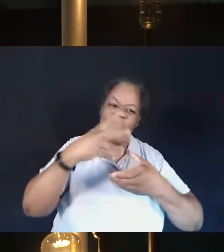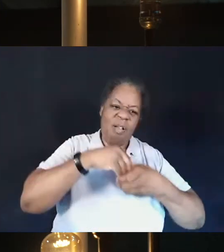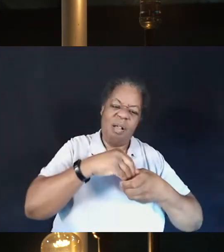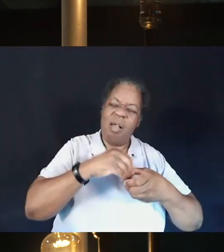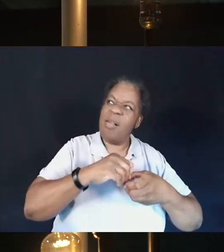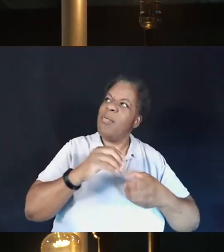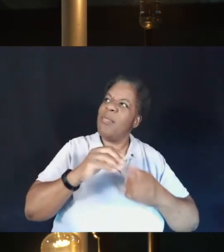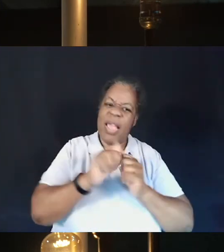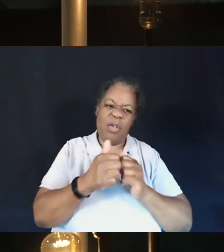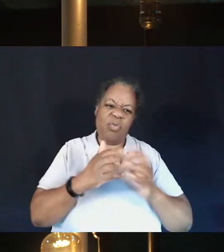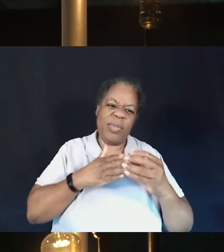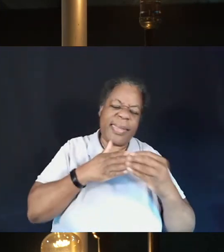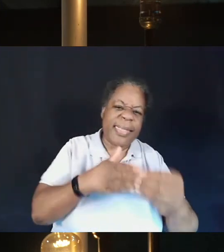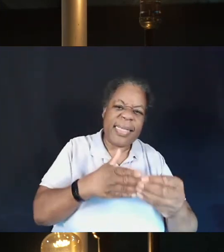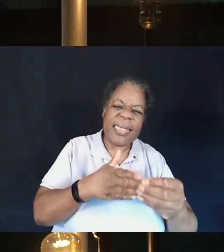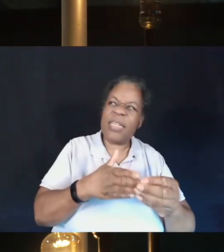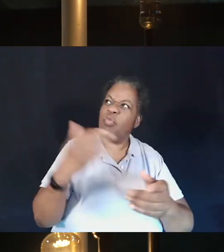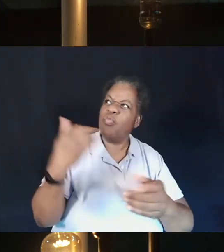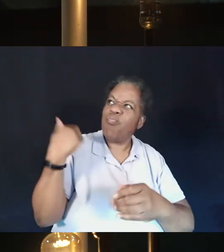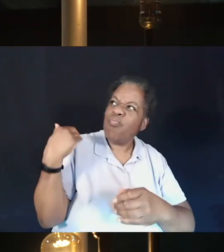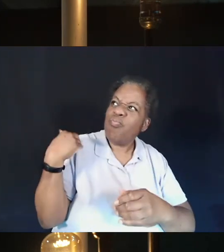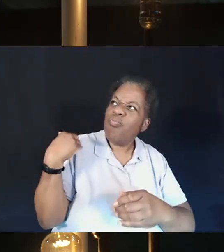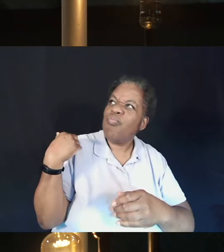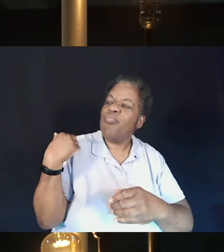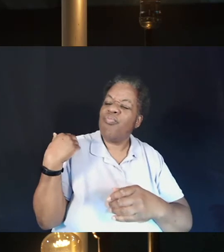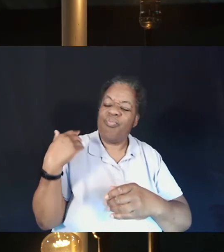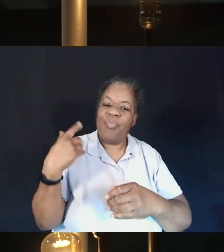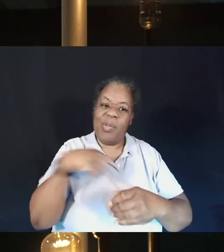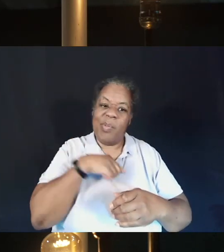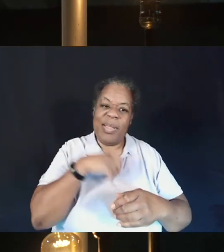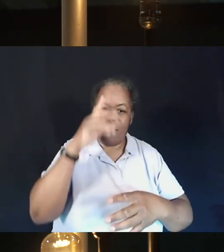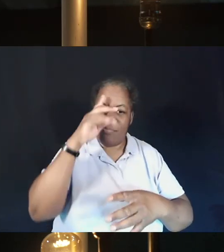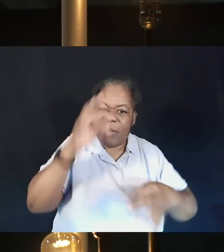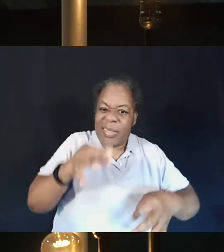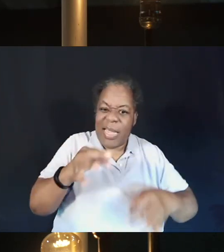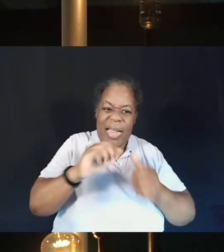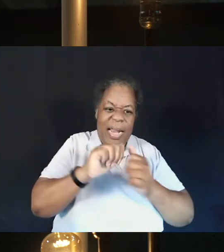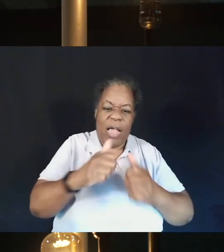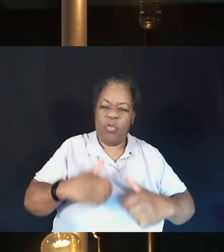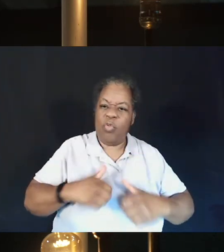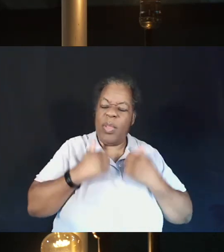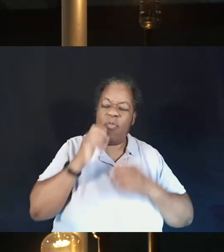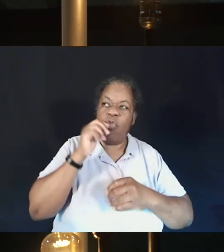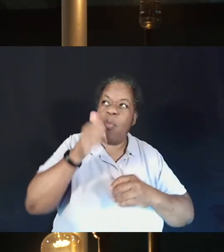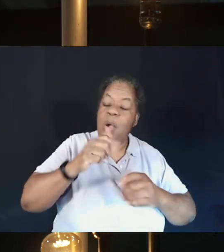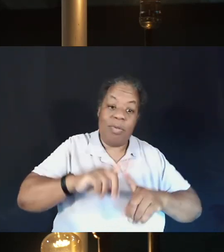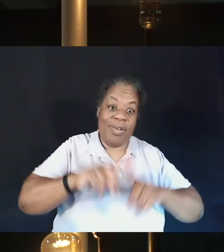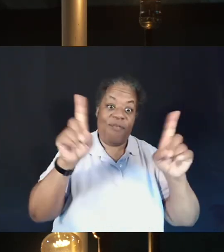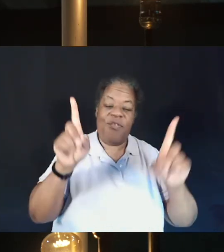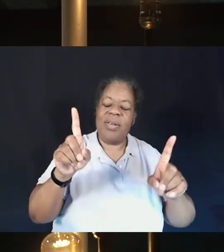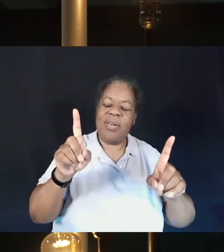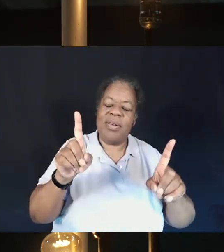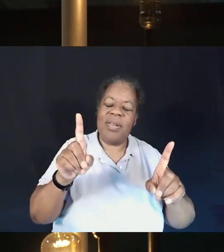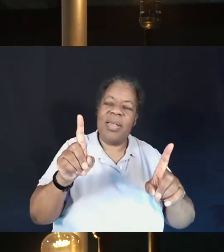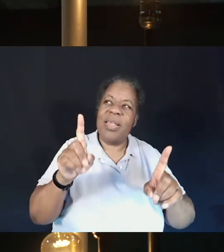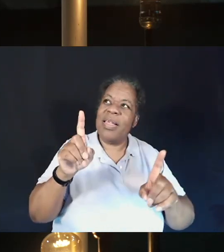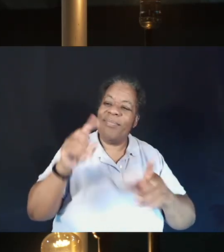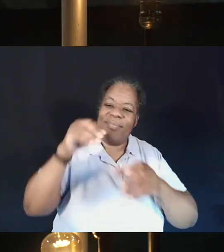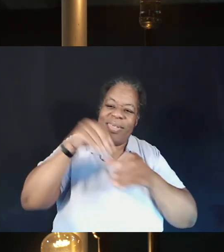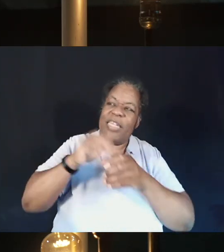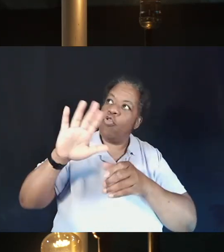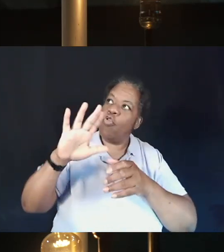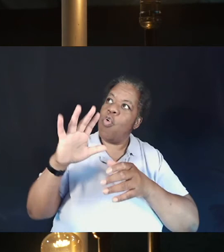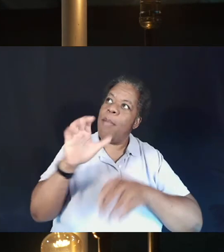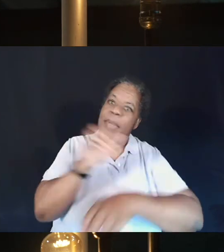us. A place where we can make decisions on how to live tomorrow differently in your power. So we thank you for